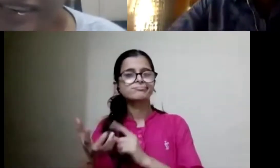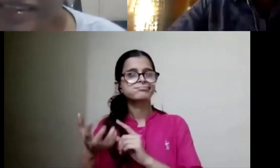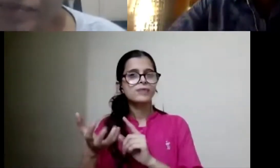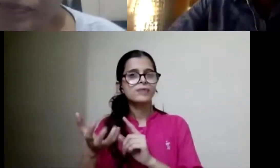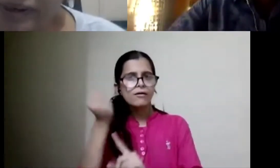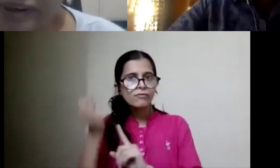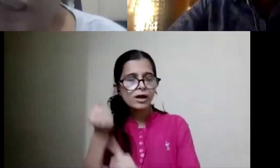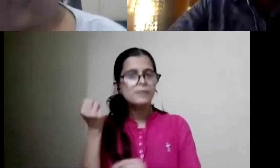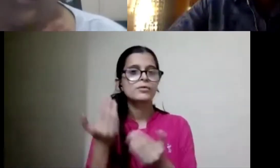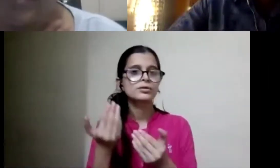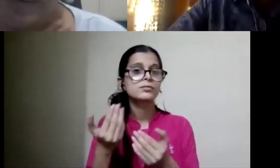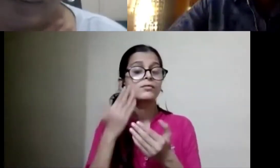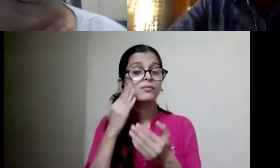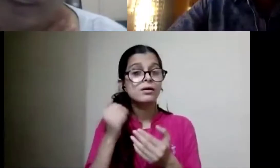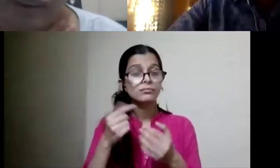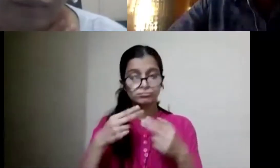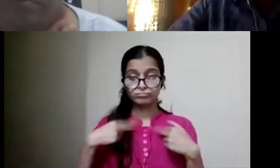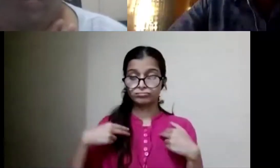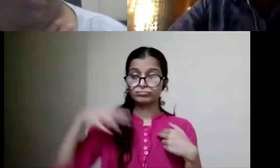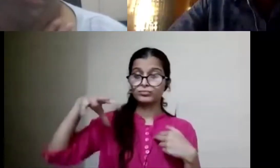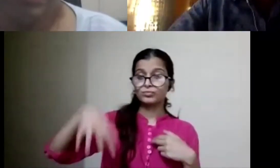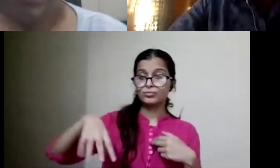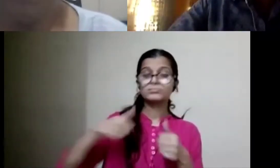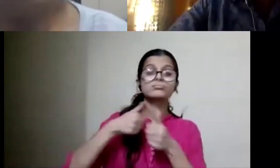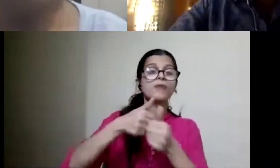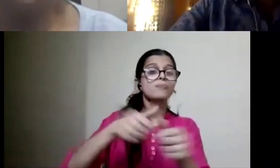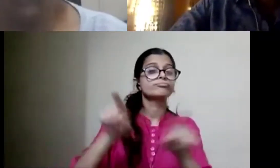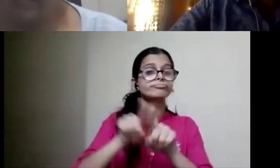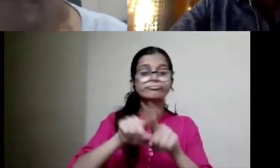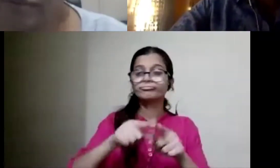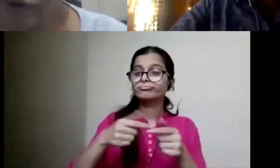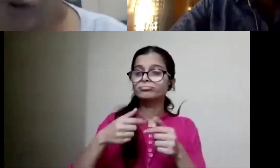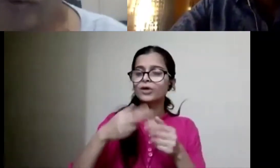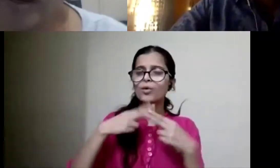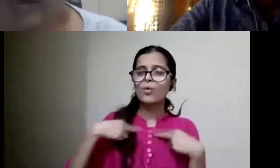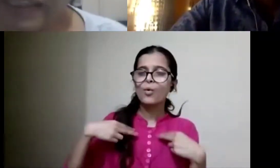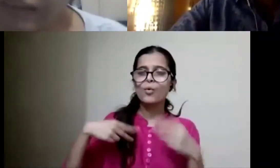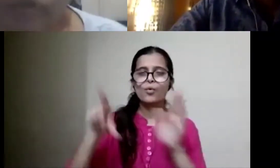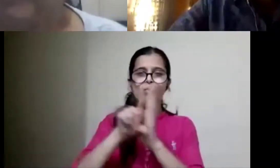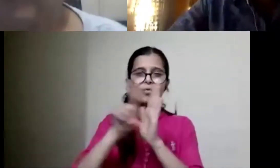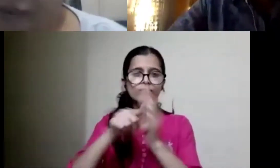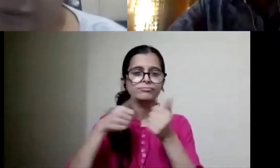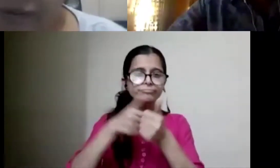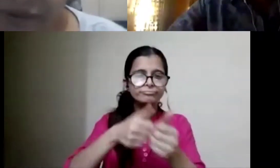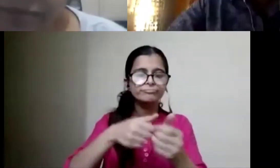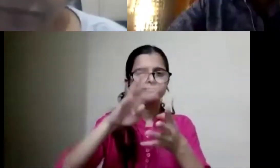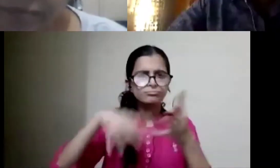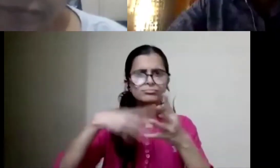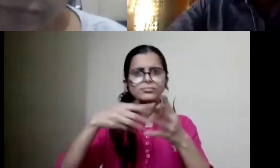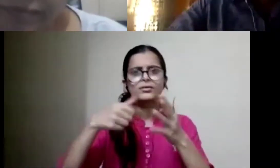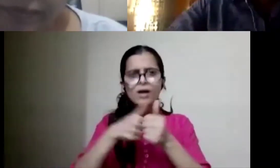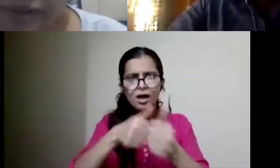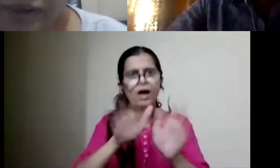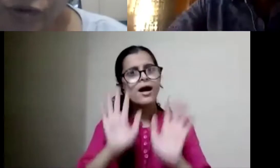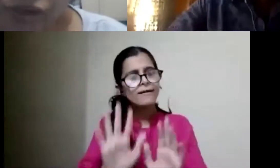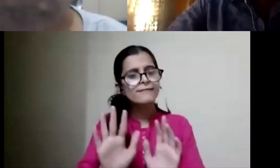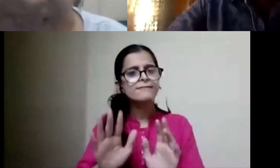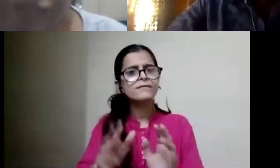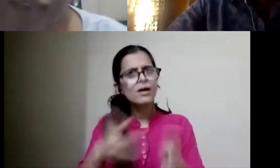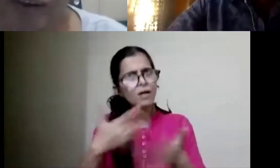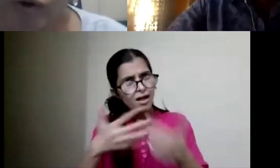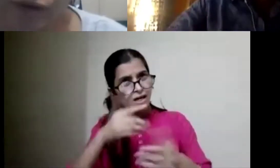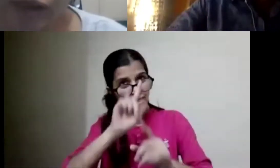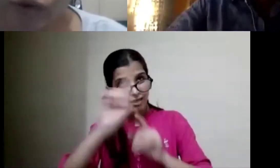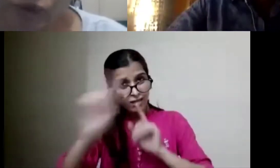rigid discipline and we feel we know everything. We don't have to learn anything from anybody. So just